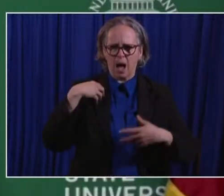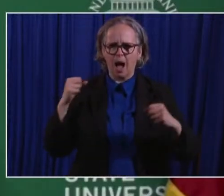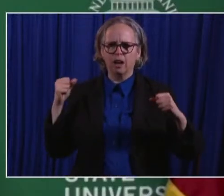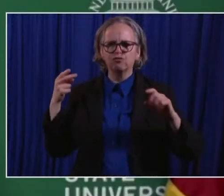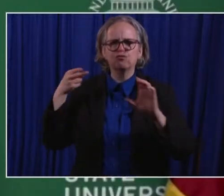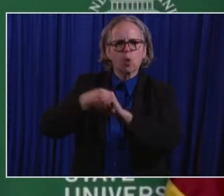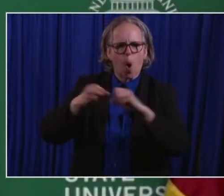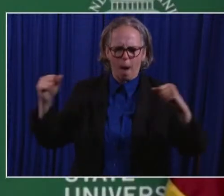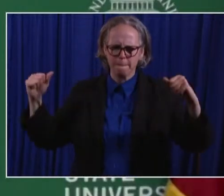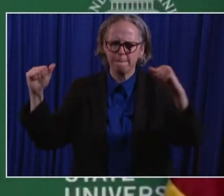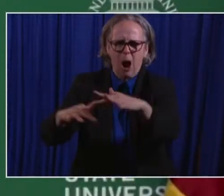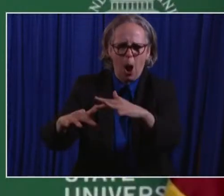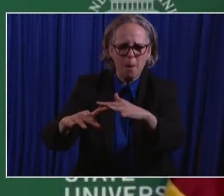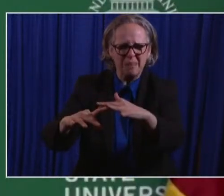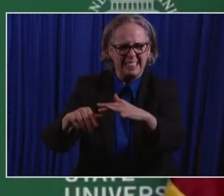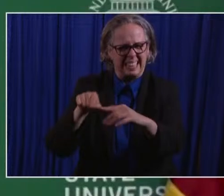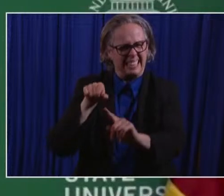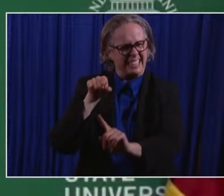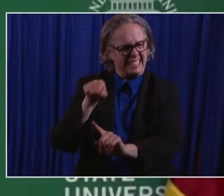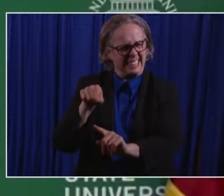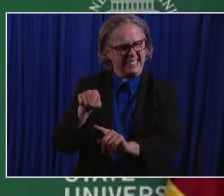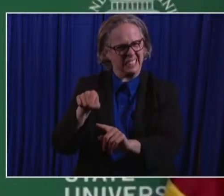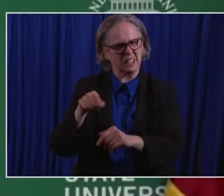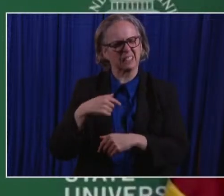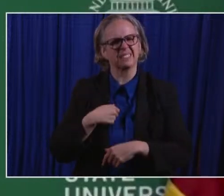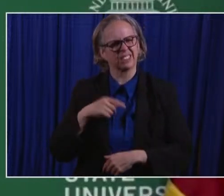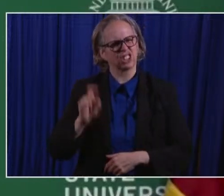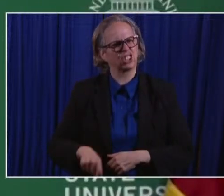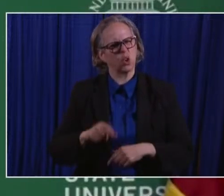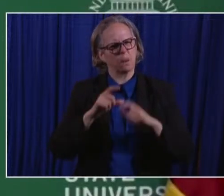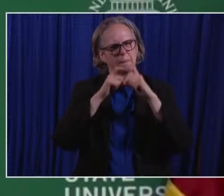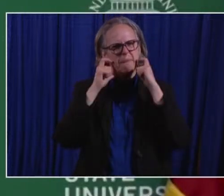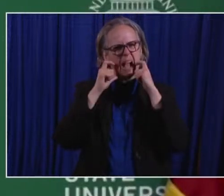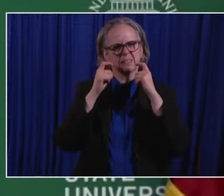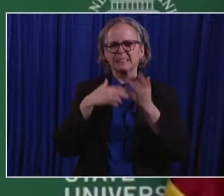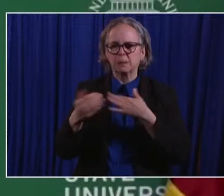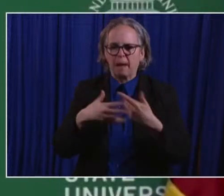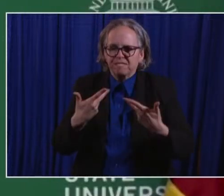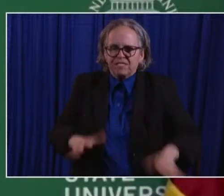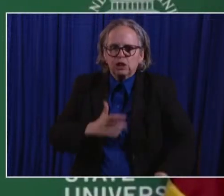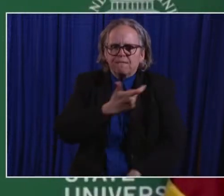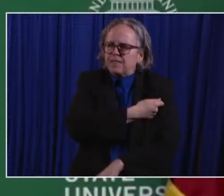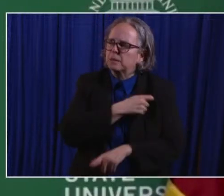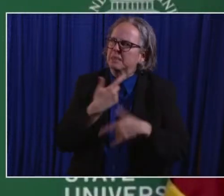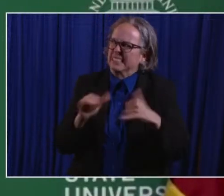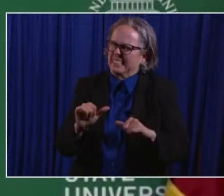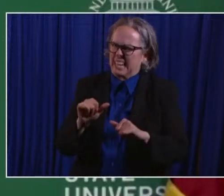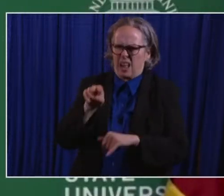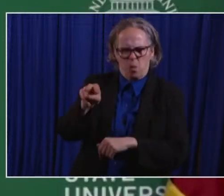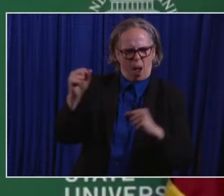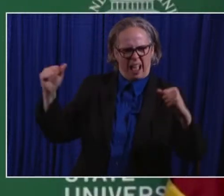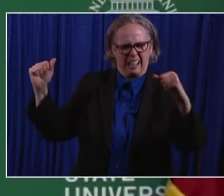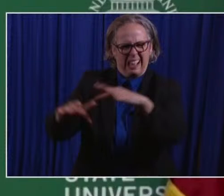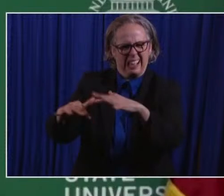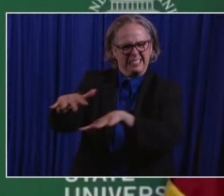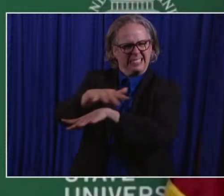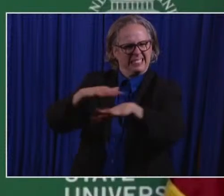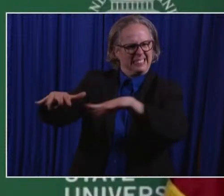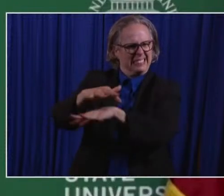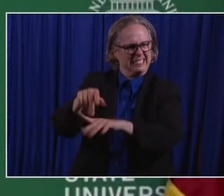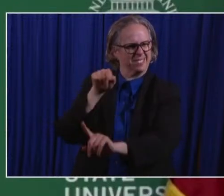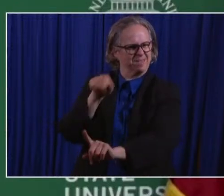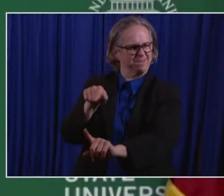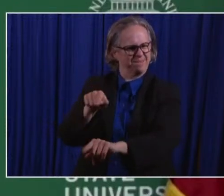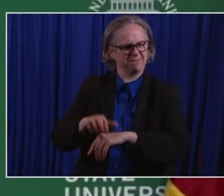really crowded, you need to have a mask on still. That's what they're saying. So it's kind of